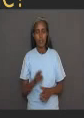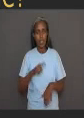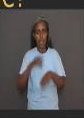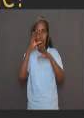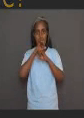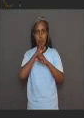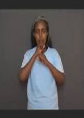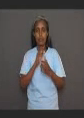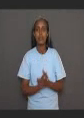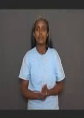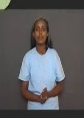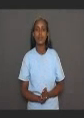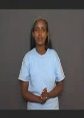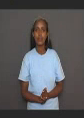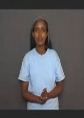Time's up.